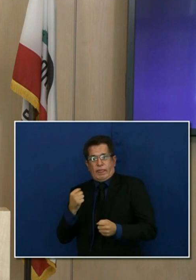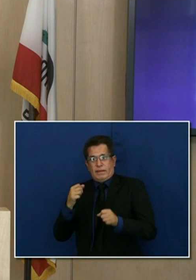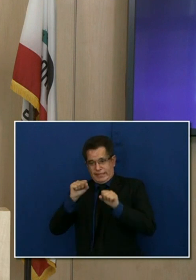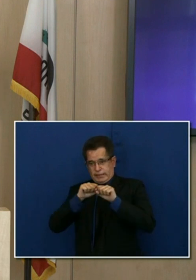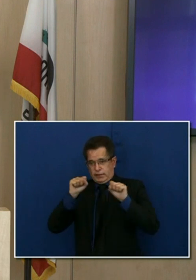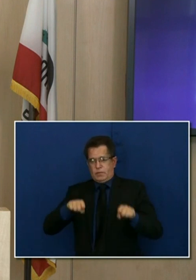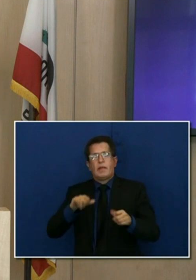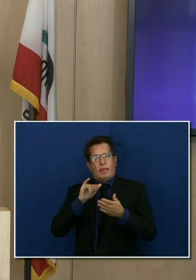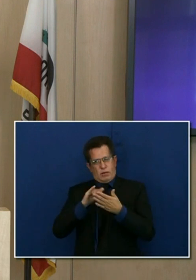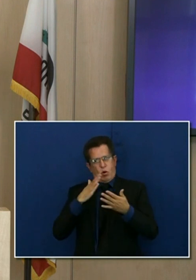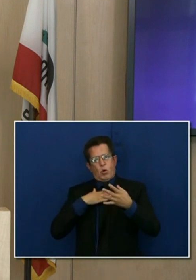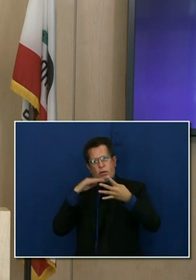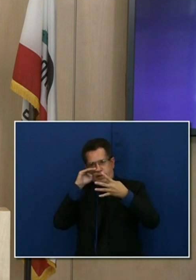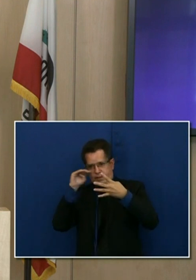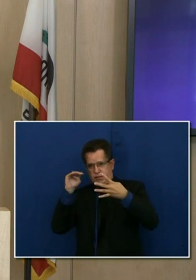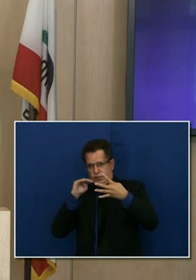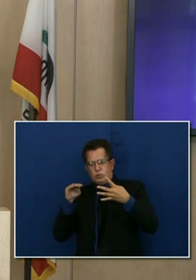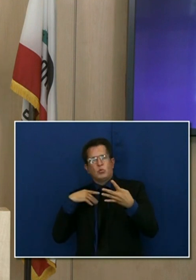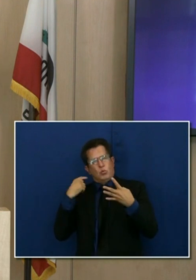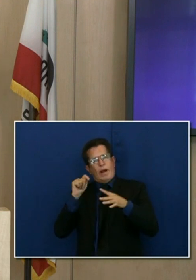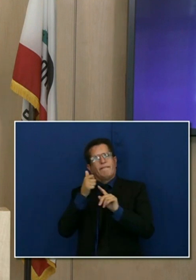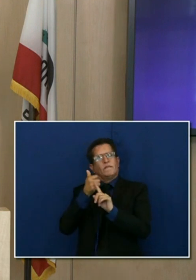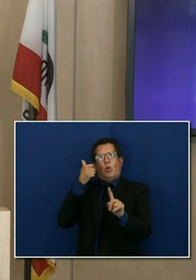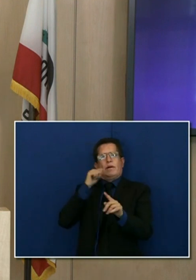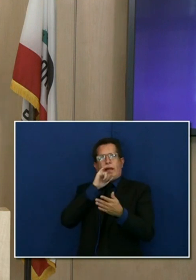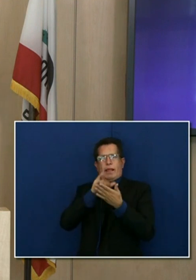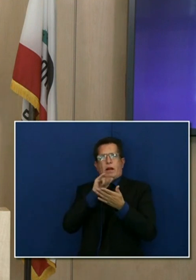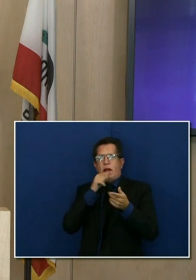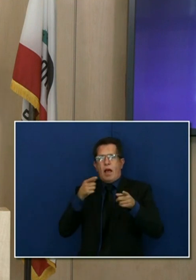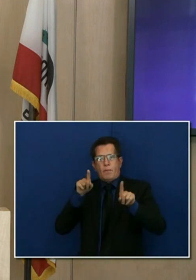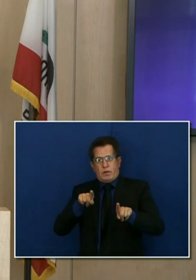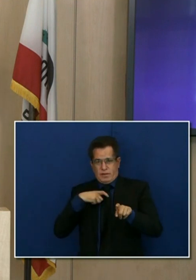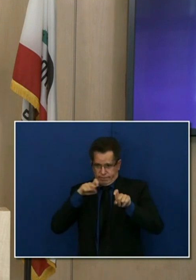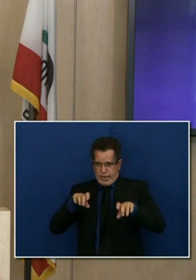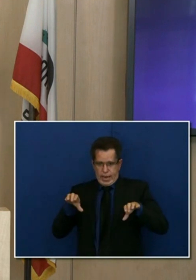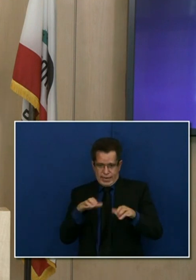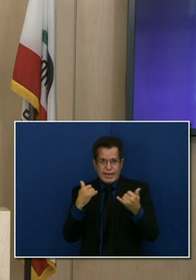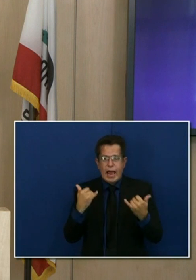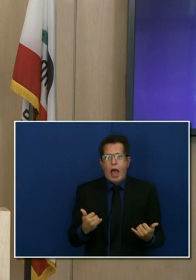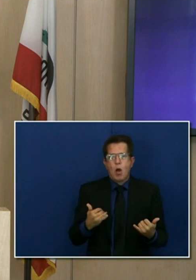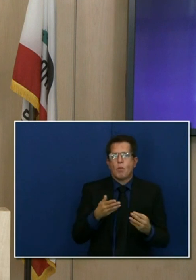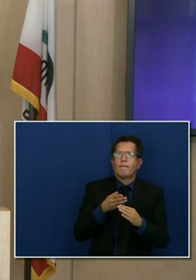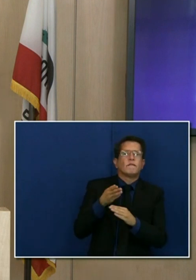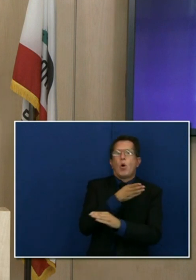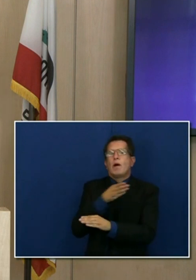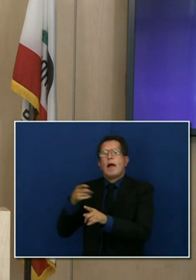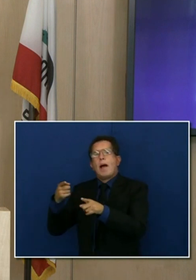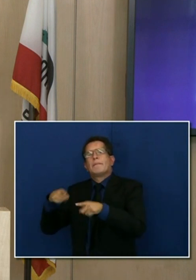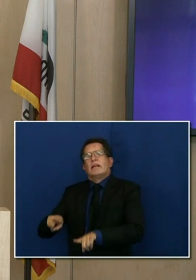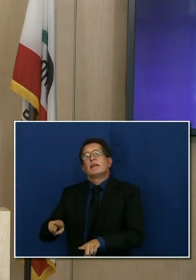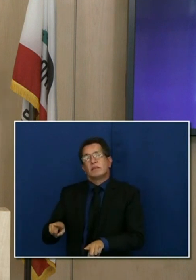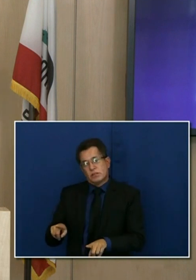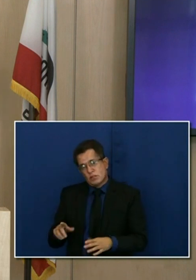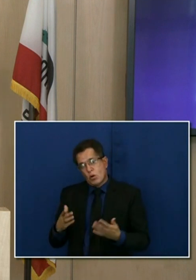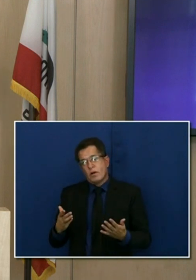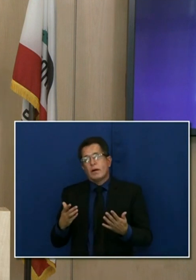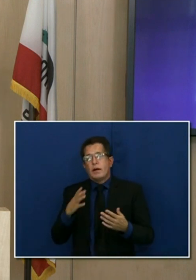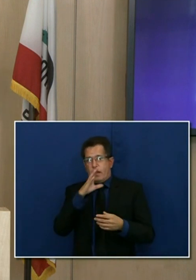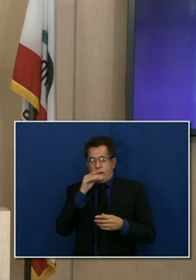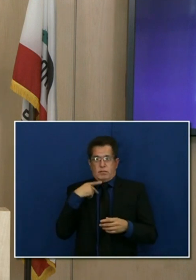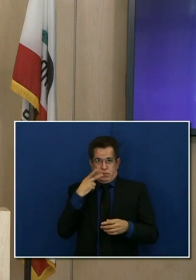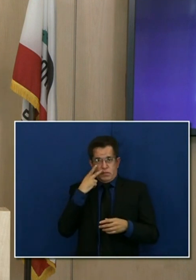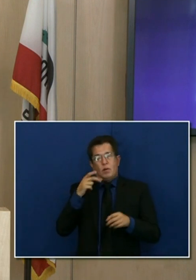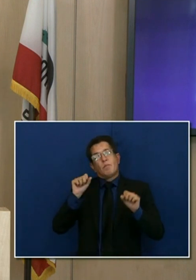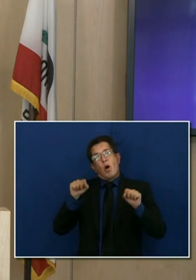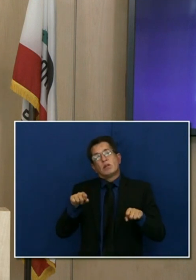tiered system and that is what our actions strive to avoid. Sometimes you have to take action before you think it is necessary. On the flip side, we see what is